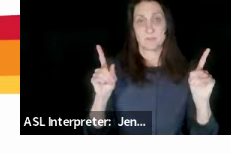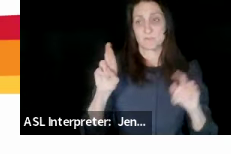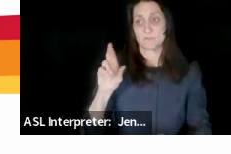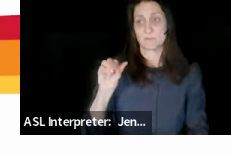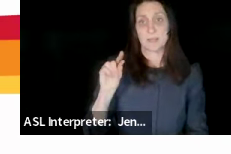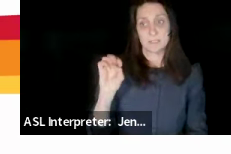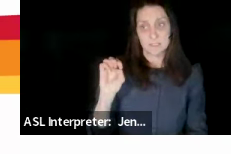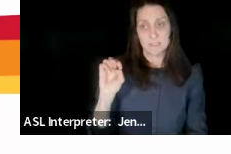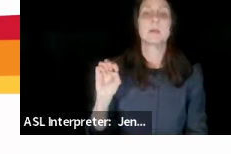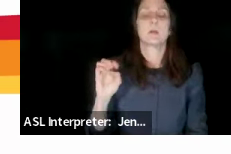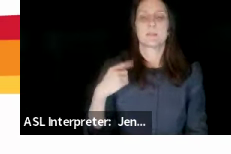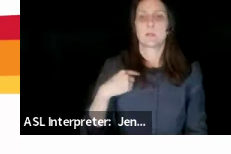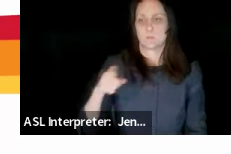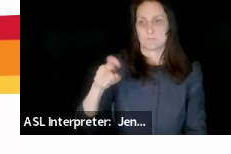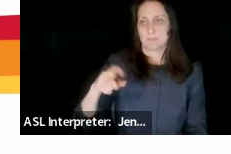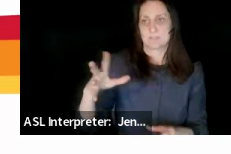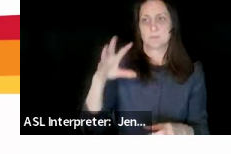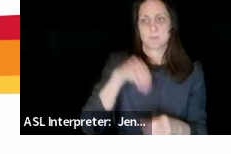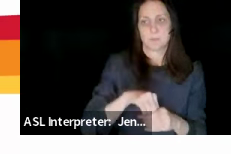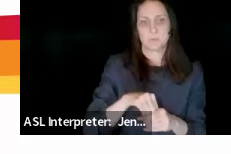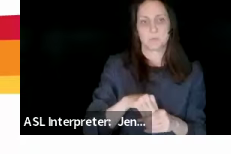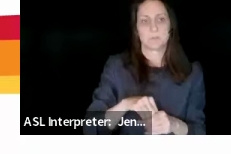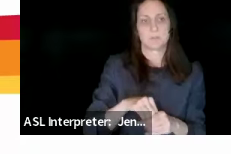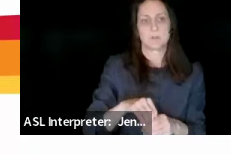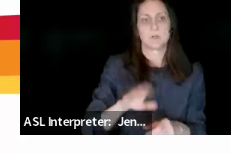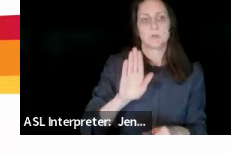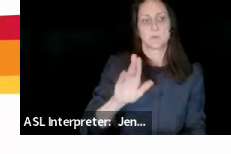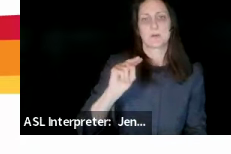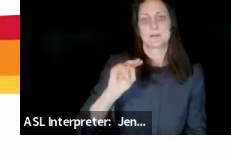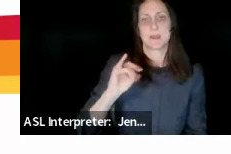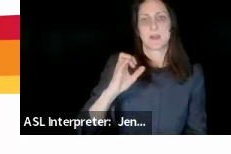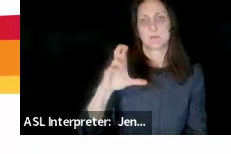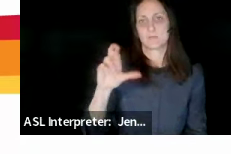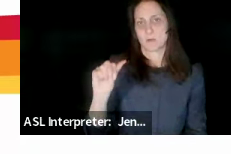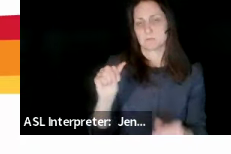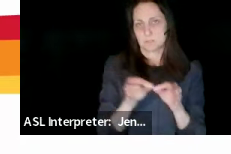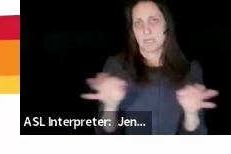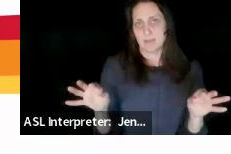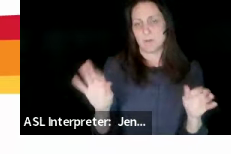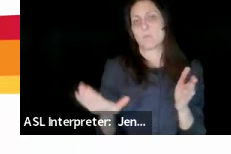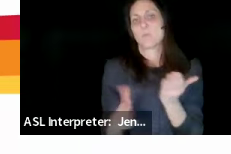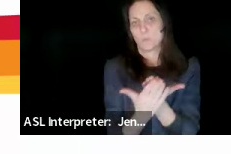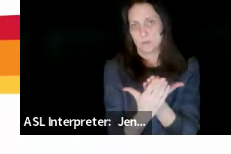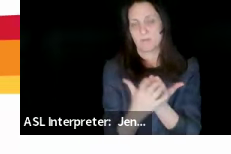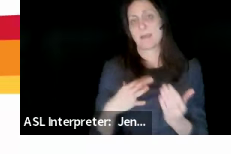we need for you to include your NICRA statement with your